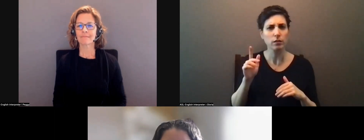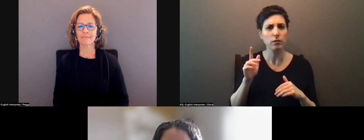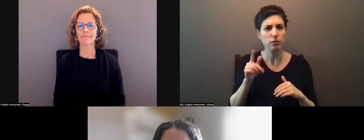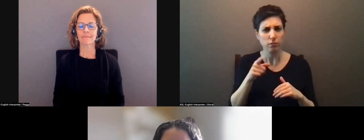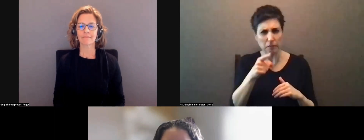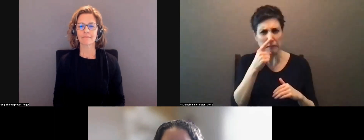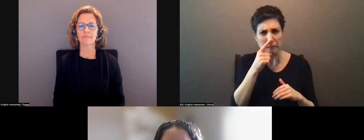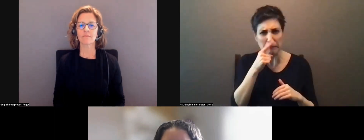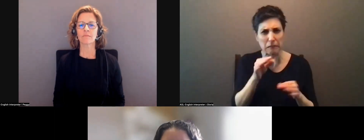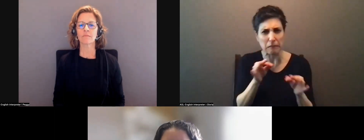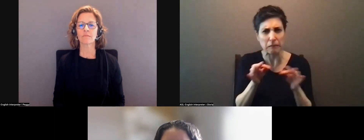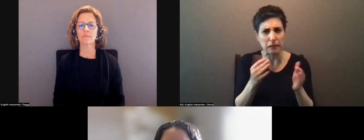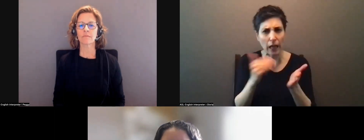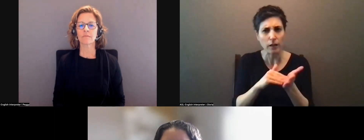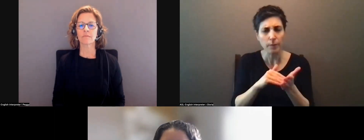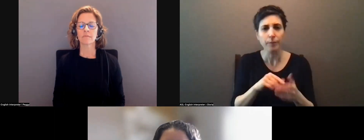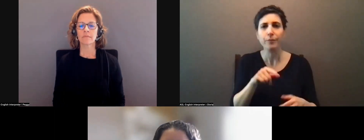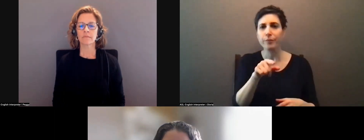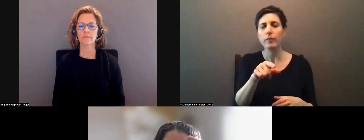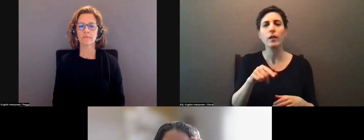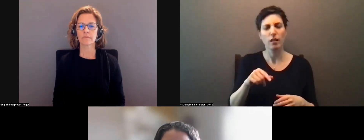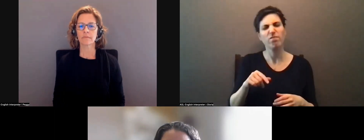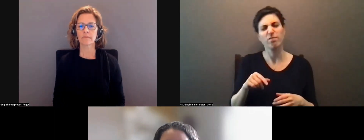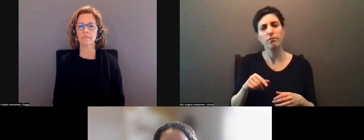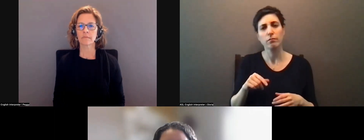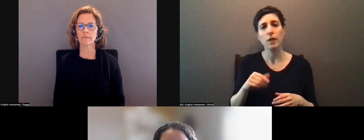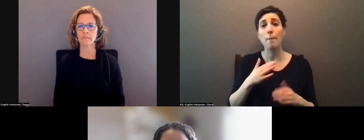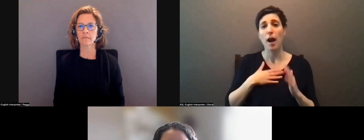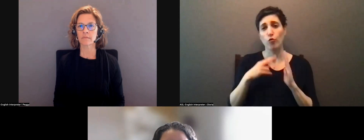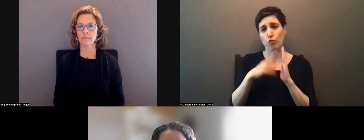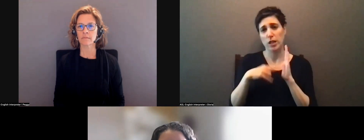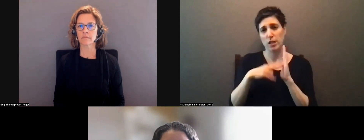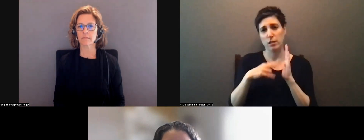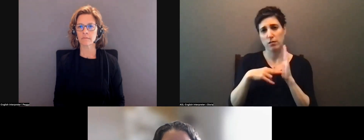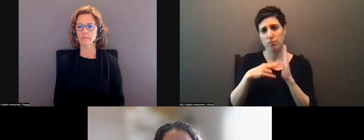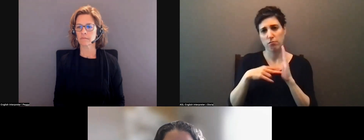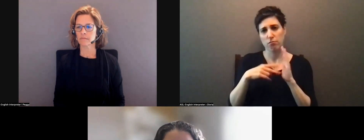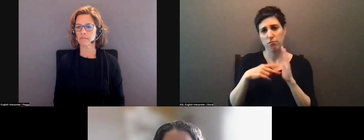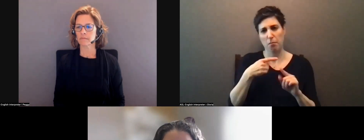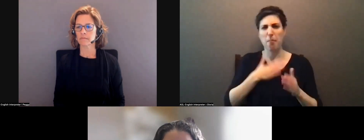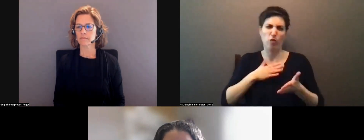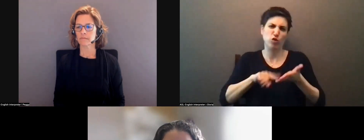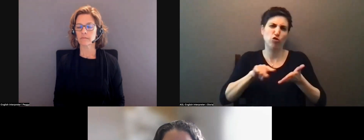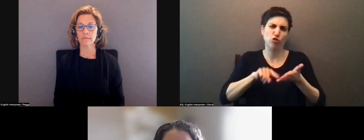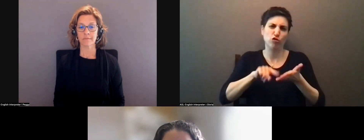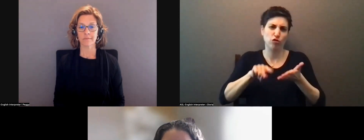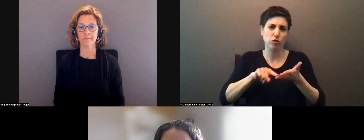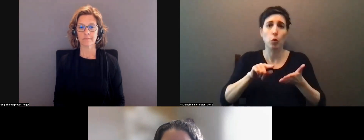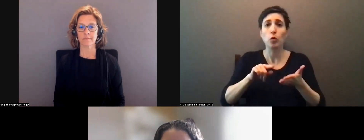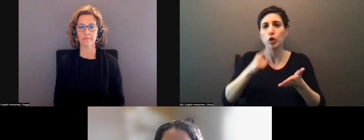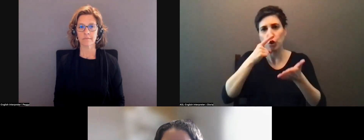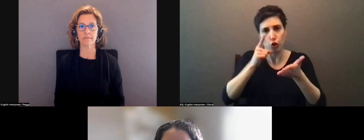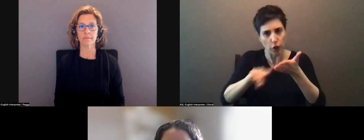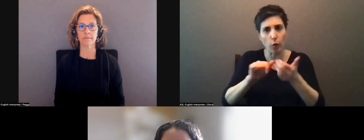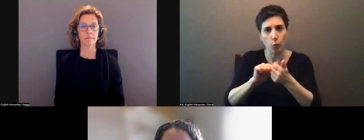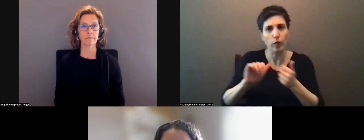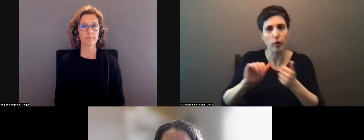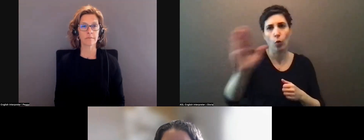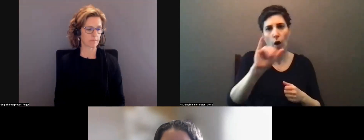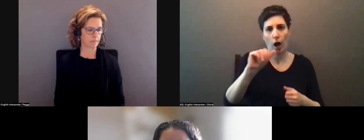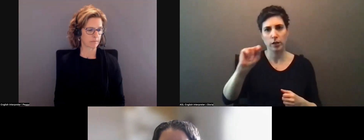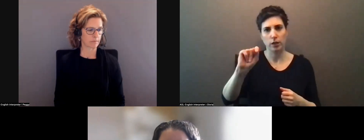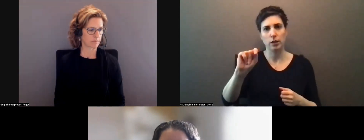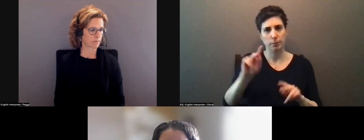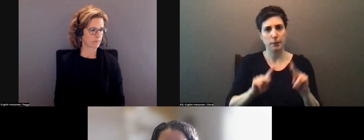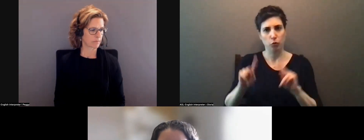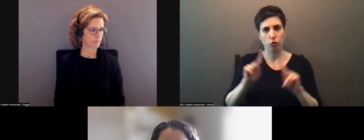life. Sure. So in my reading, so this is something to check also with your IT, however big or